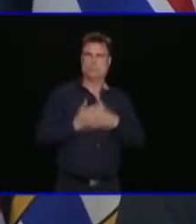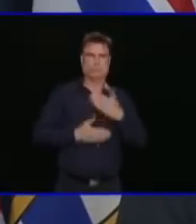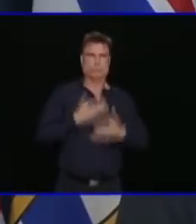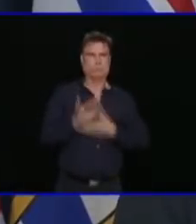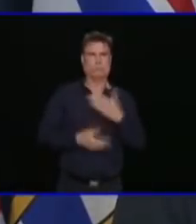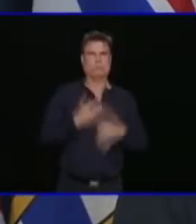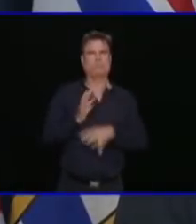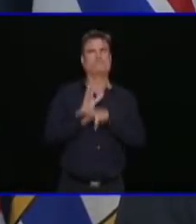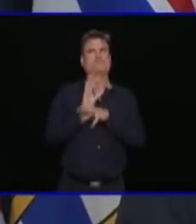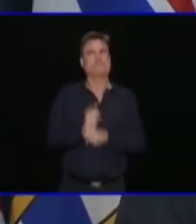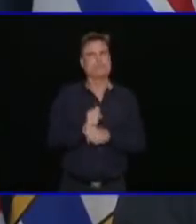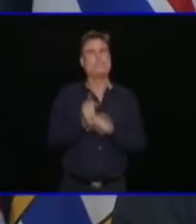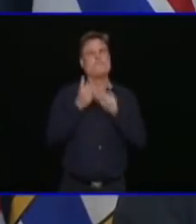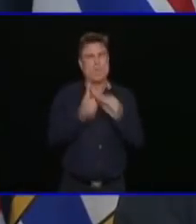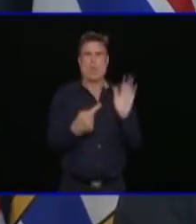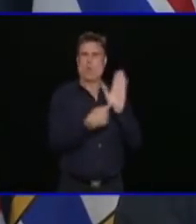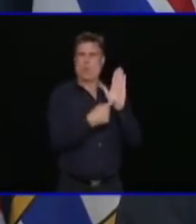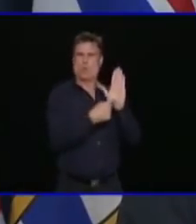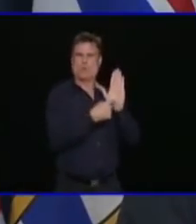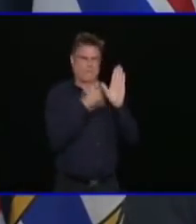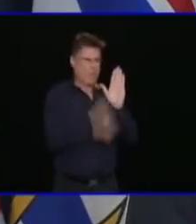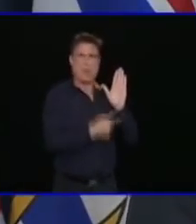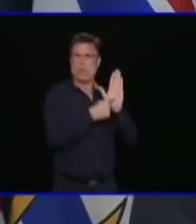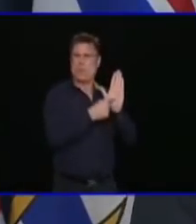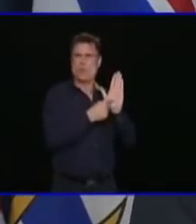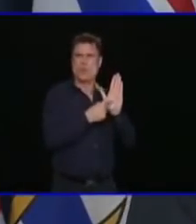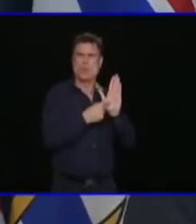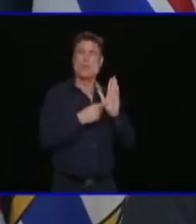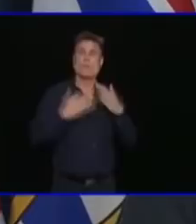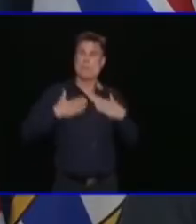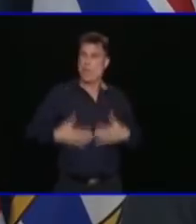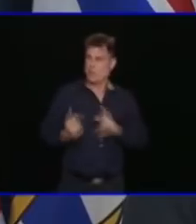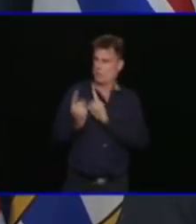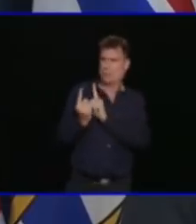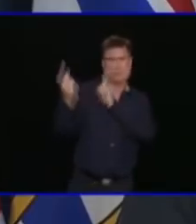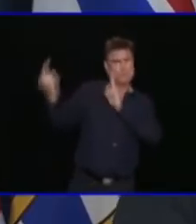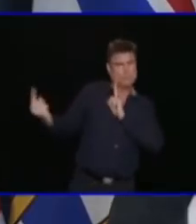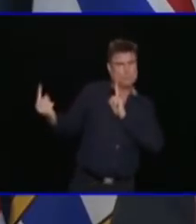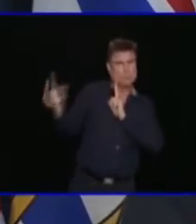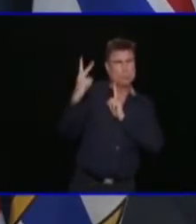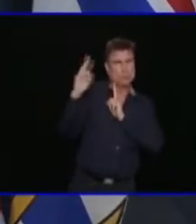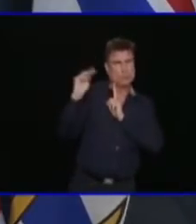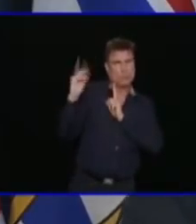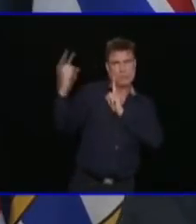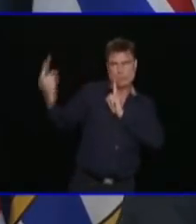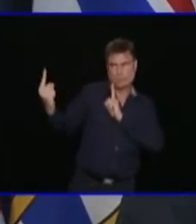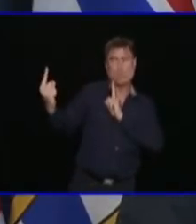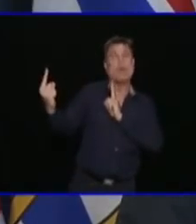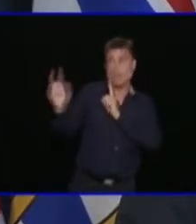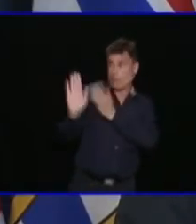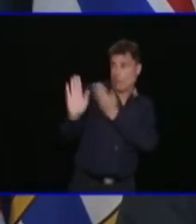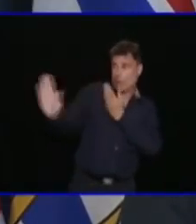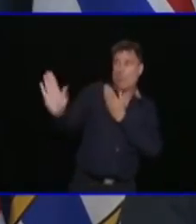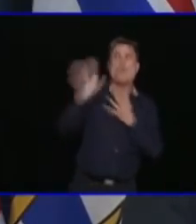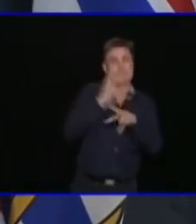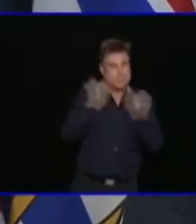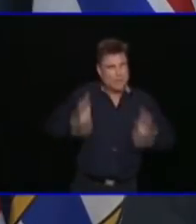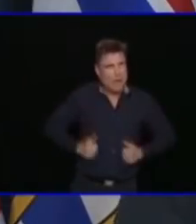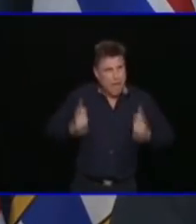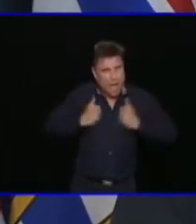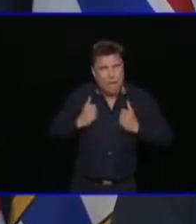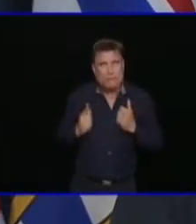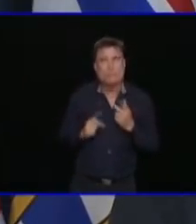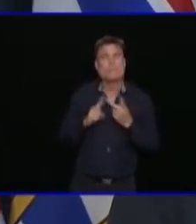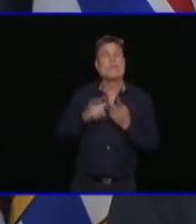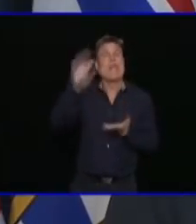physical distancing saves lives. We know that safe social interactions stop the spread. We need to recommit right now to what we